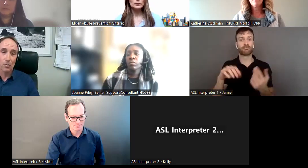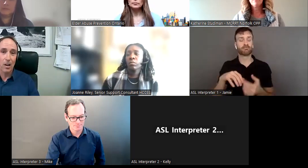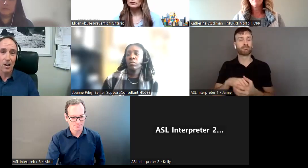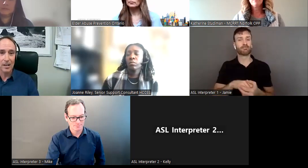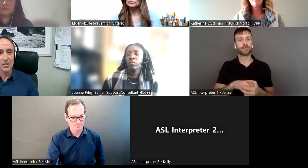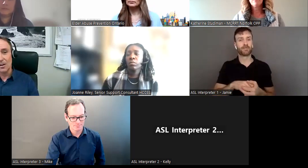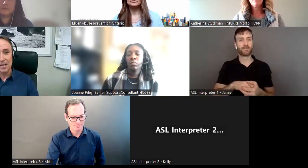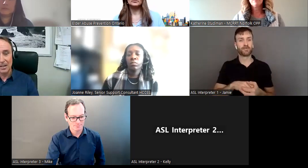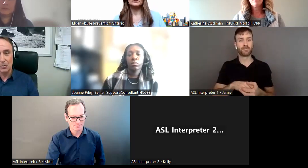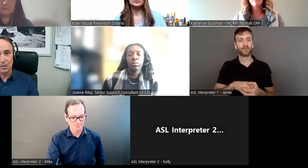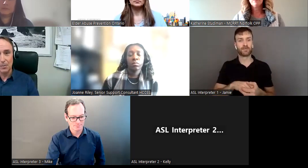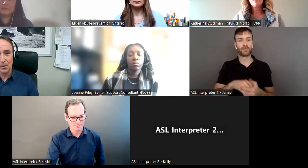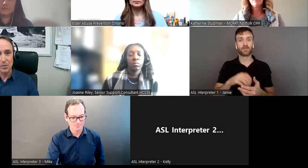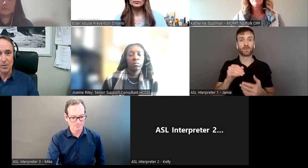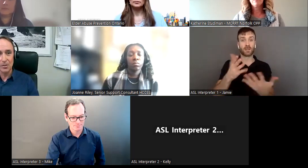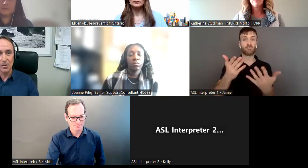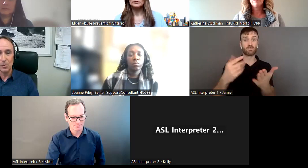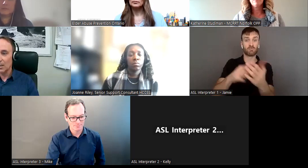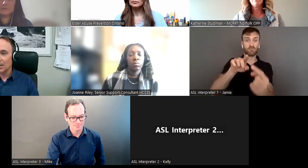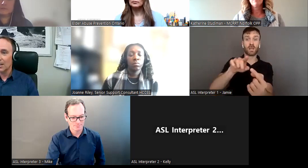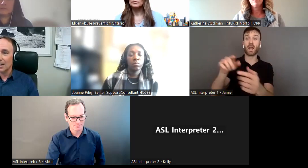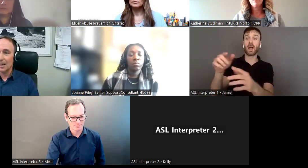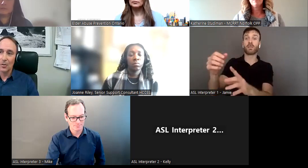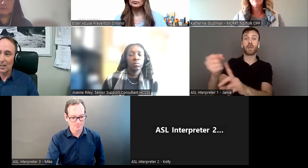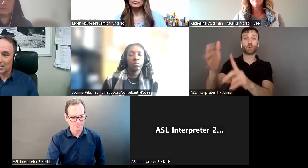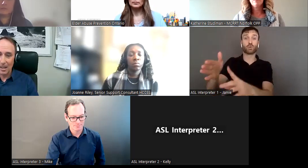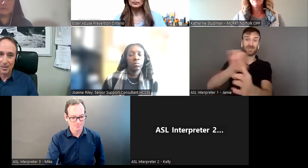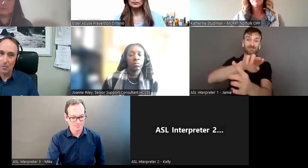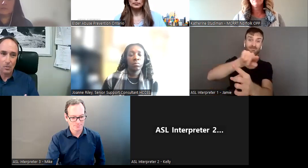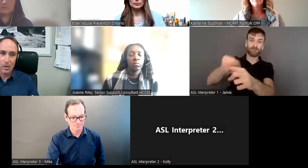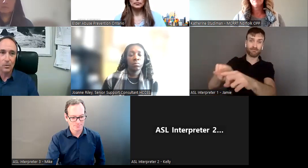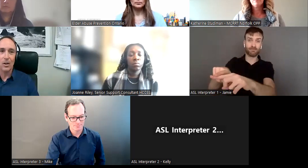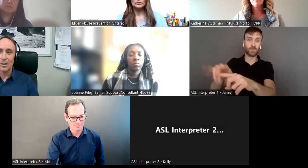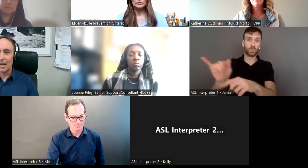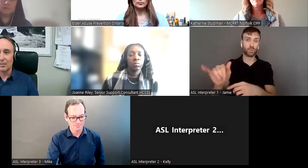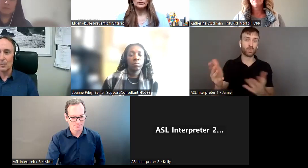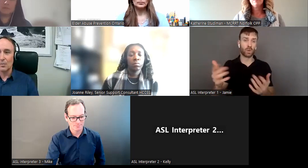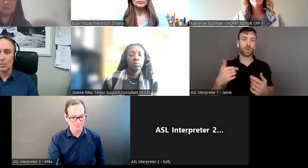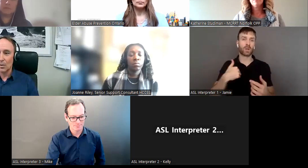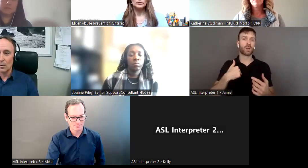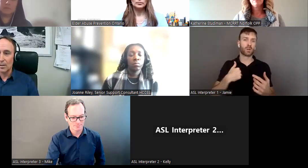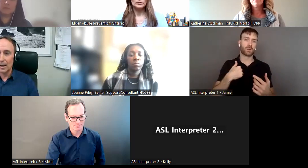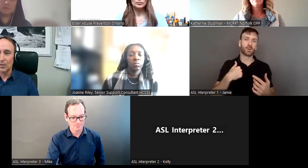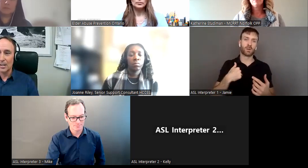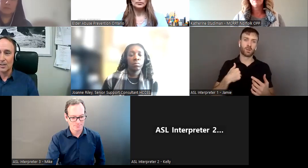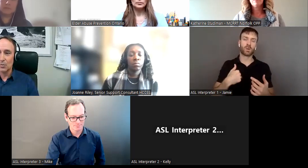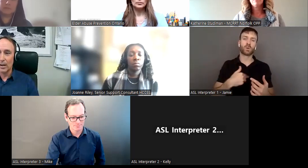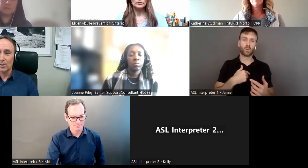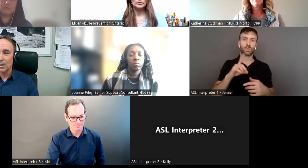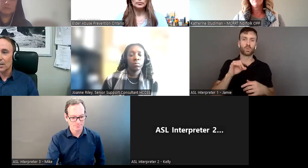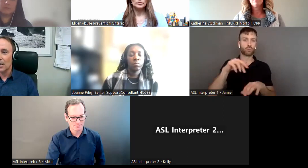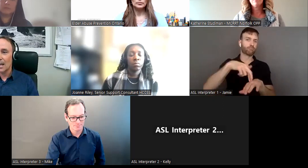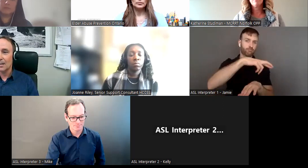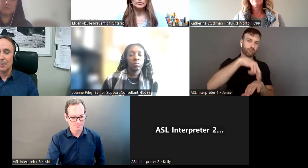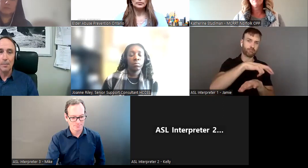and their reliance on the actual abuser. So that's we do a lot of that work with housing as